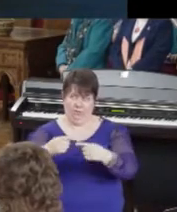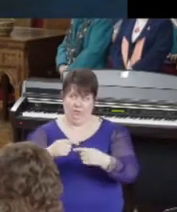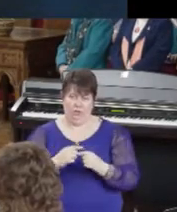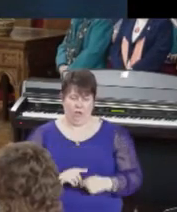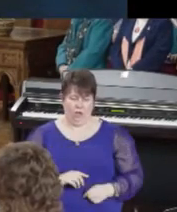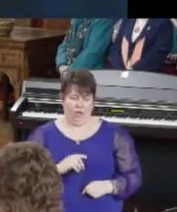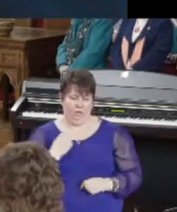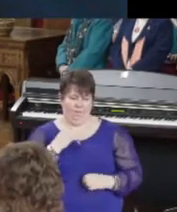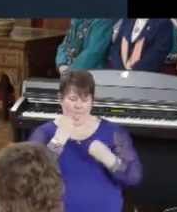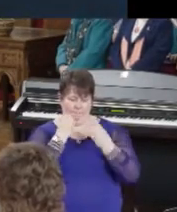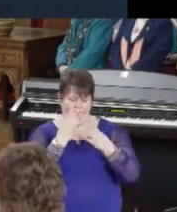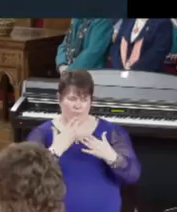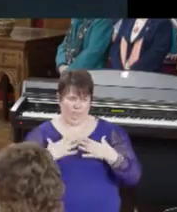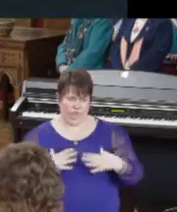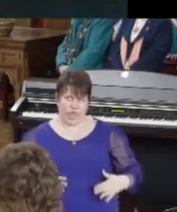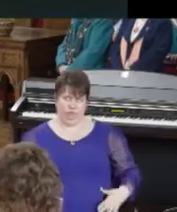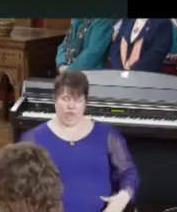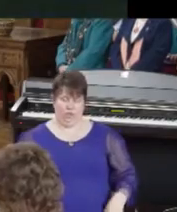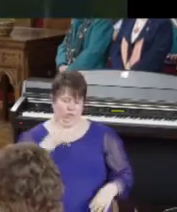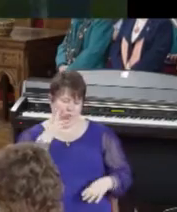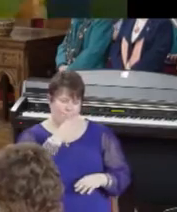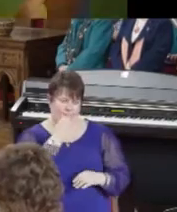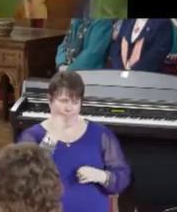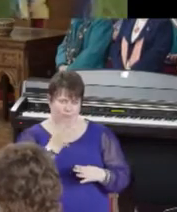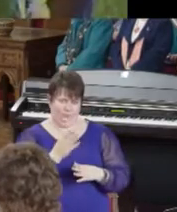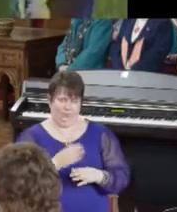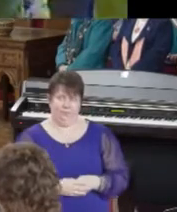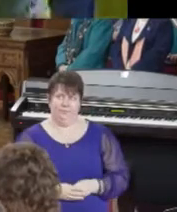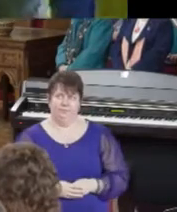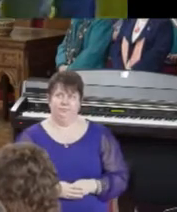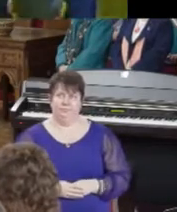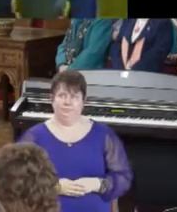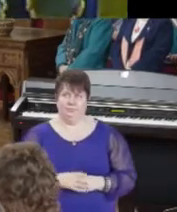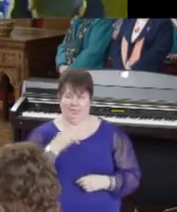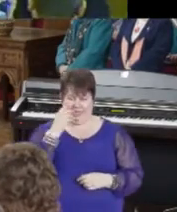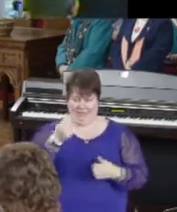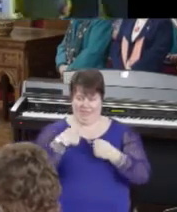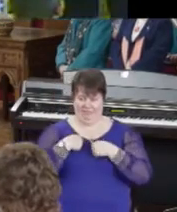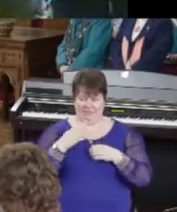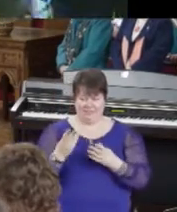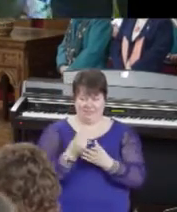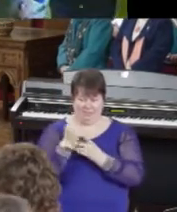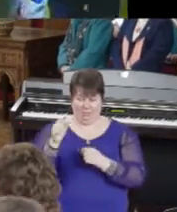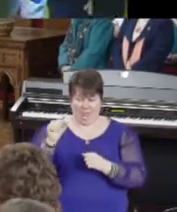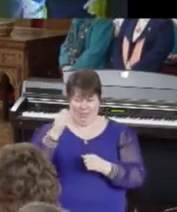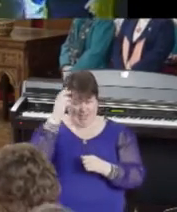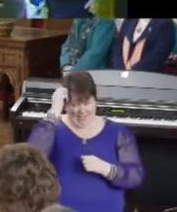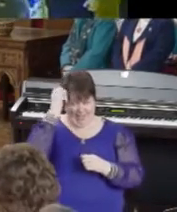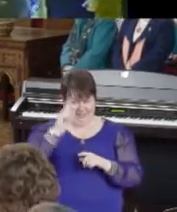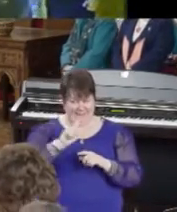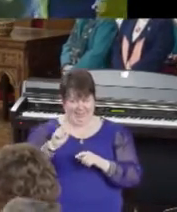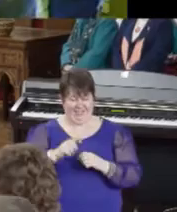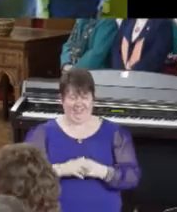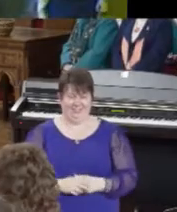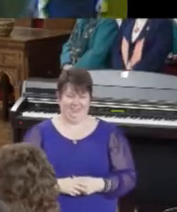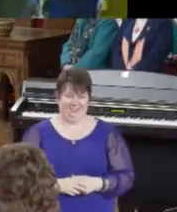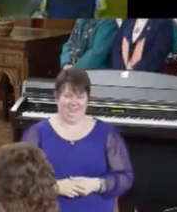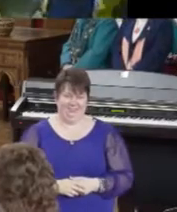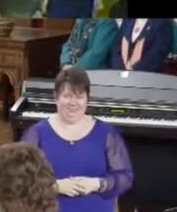beautiful dress you've got. You're looking lovely. Will you loan me some of your hair later on? Maybe